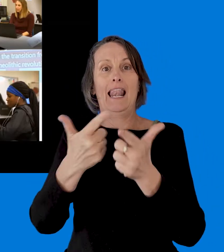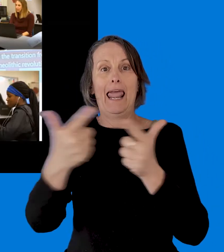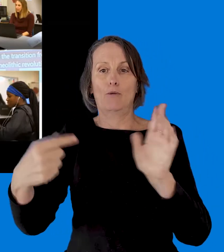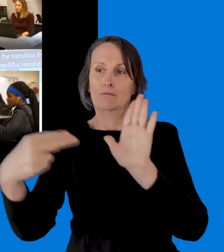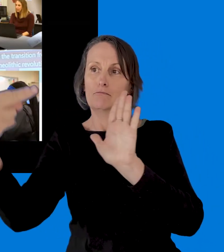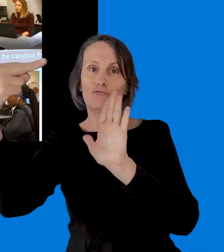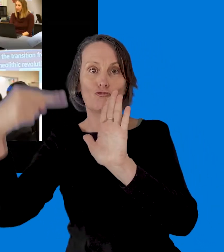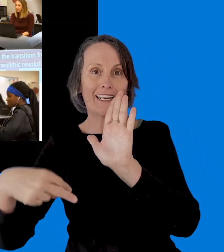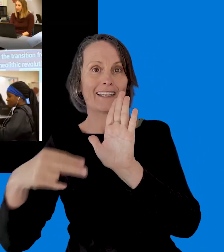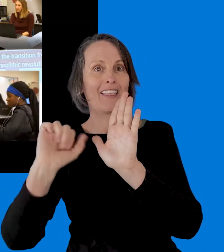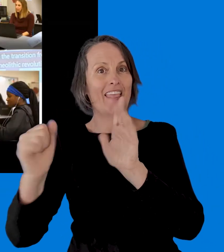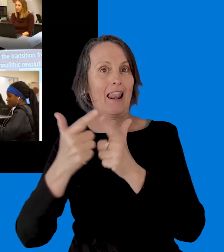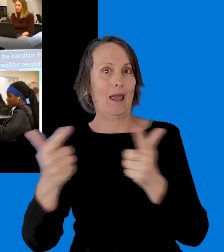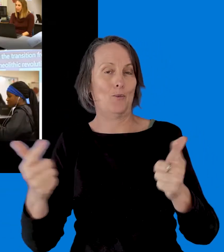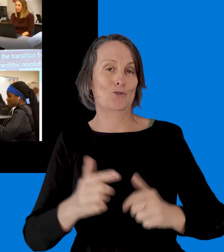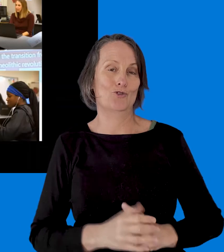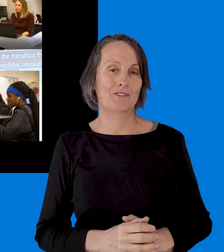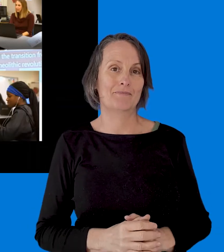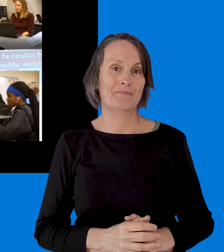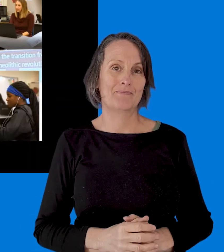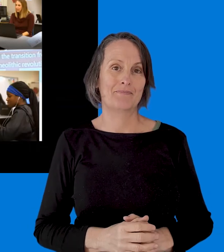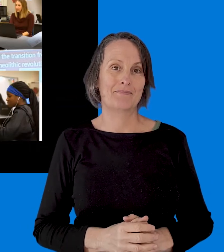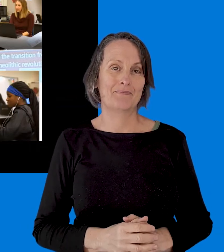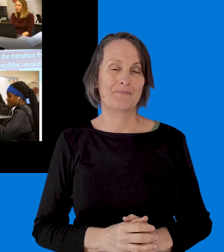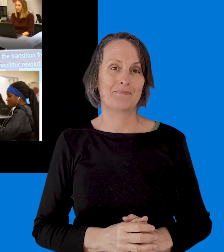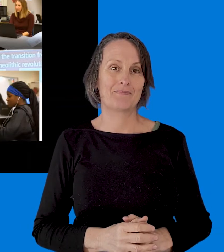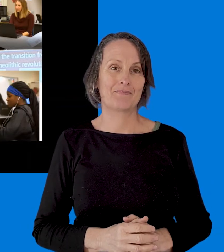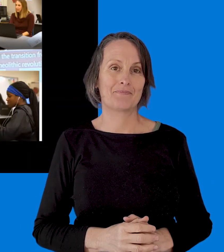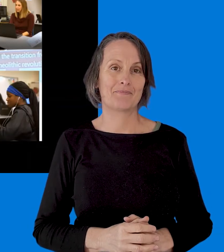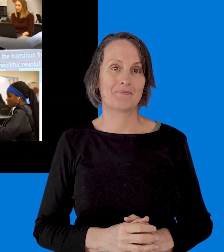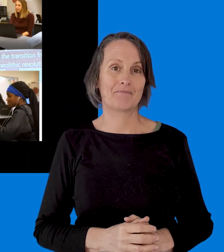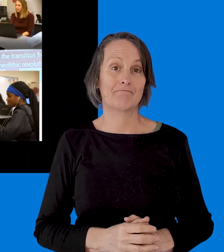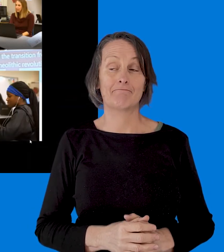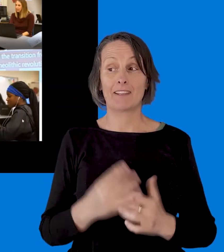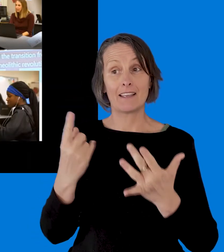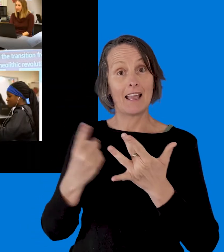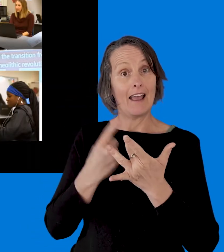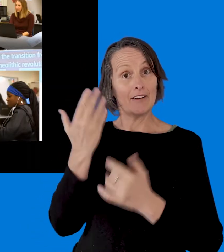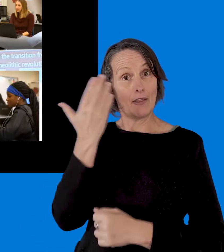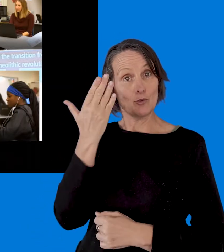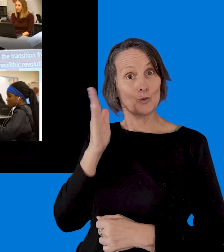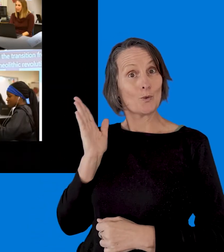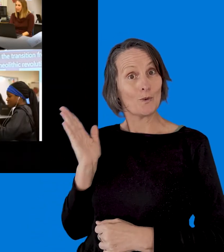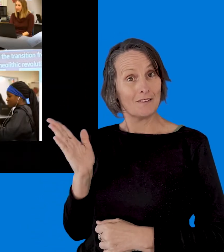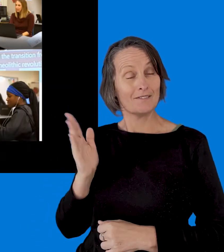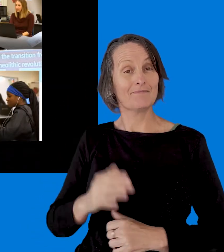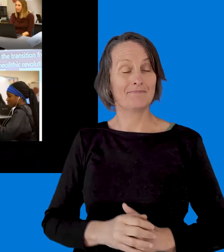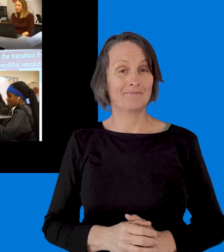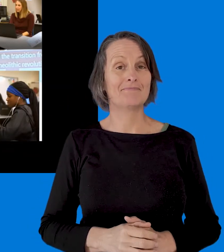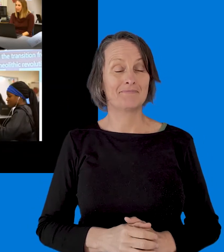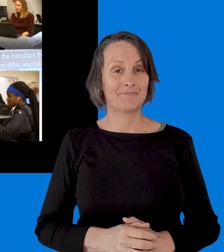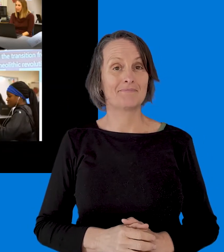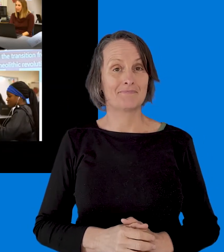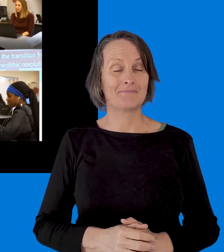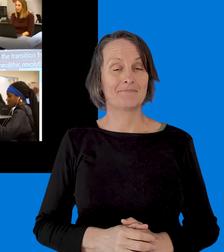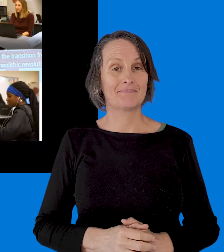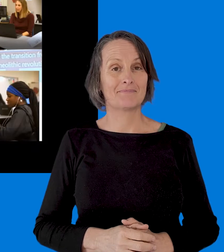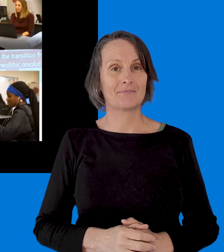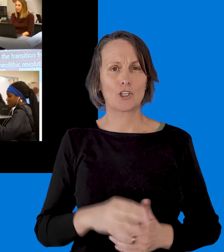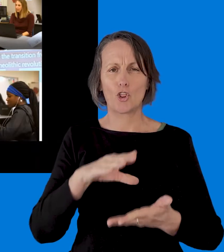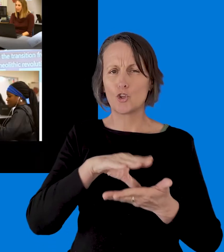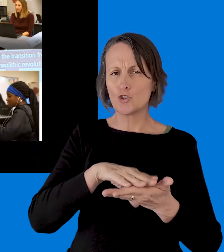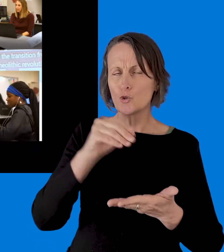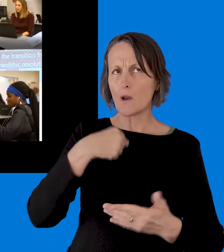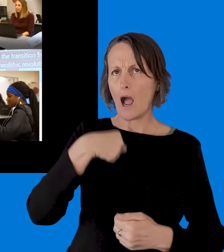in English and then see the captions in their native languages. And then this school here, a good example here is this